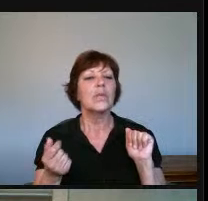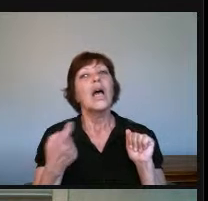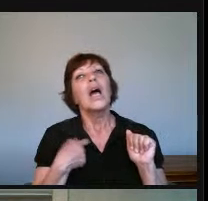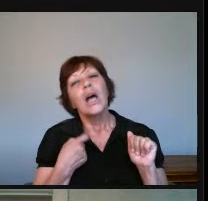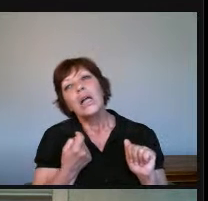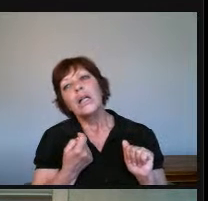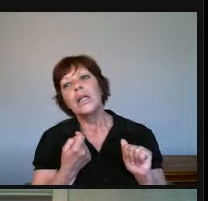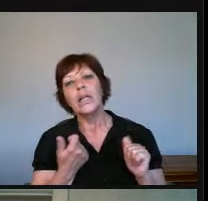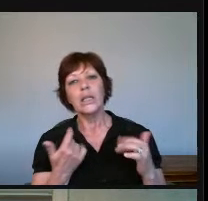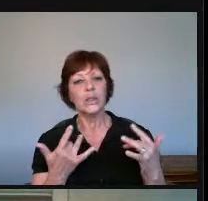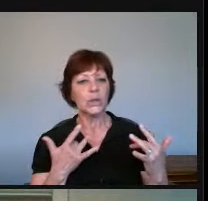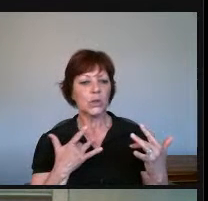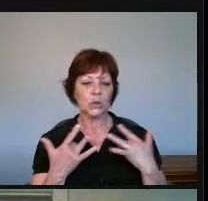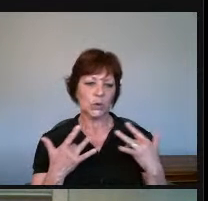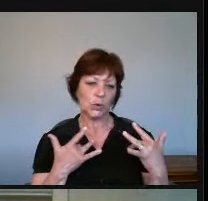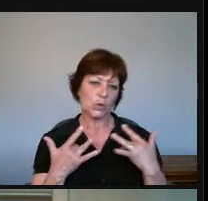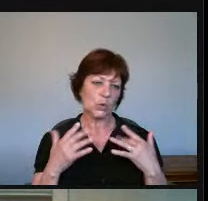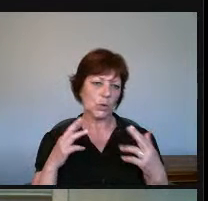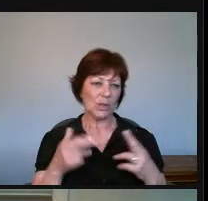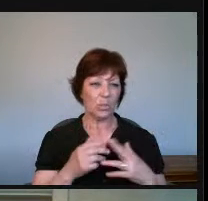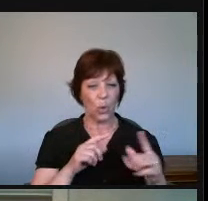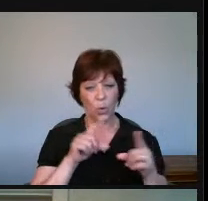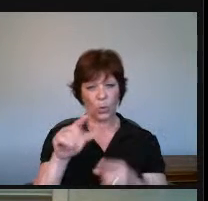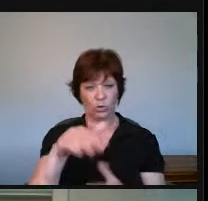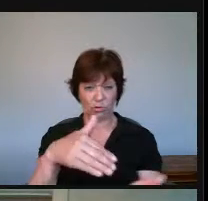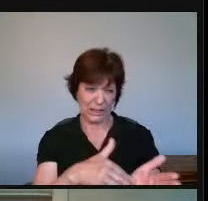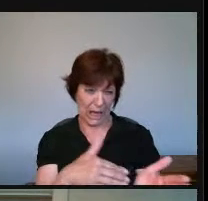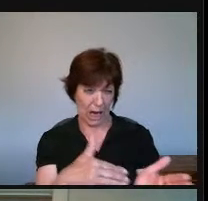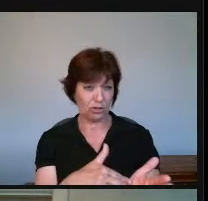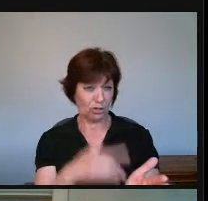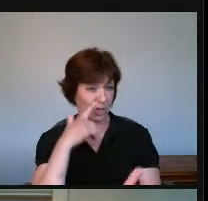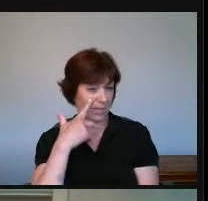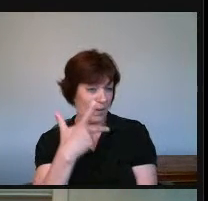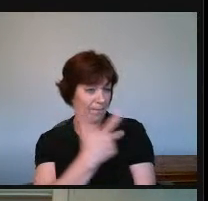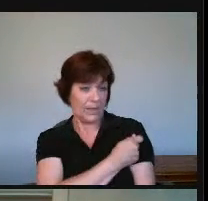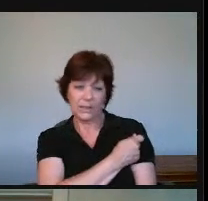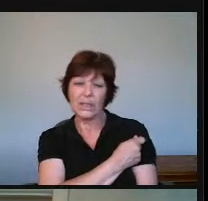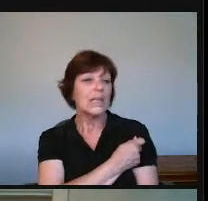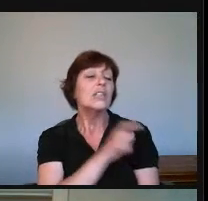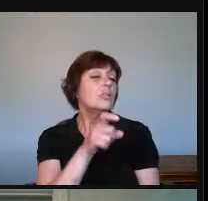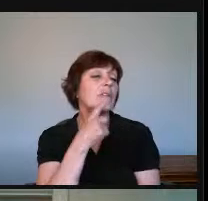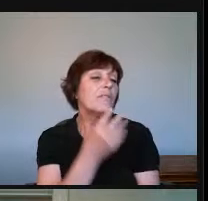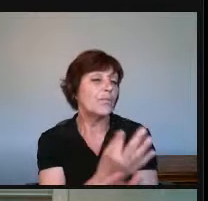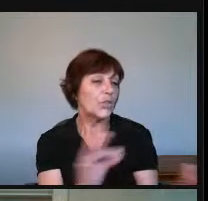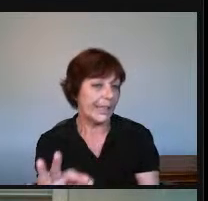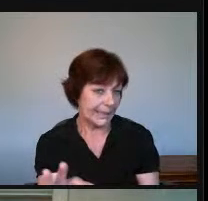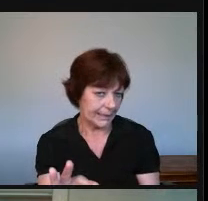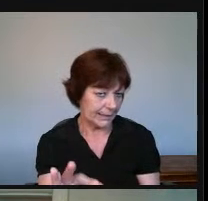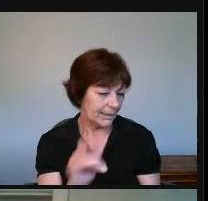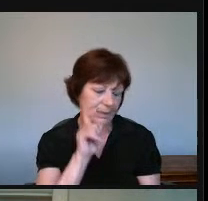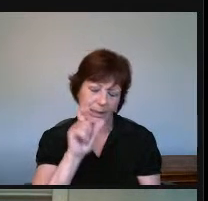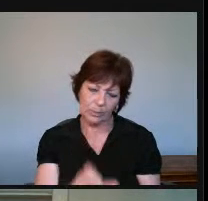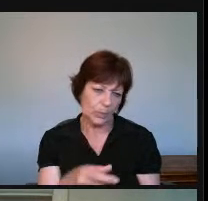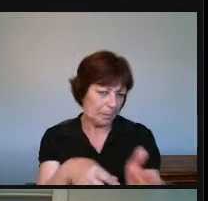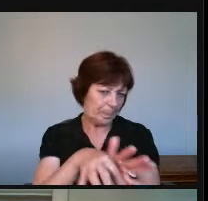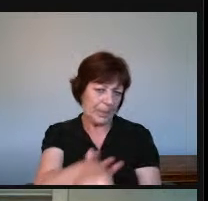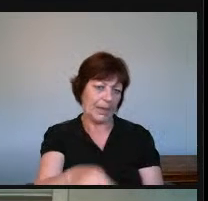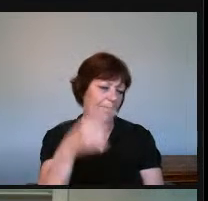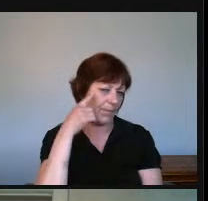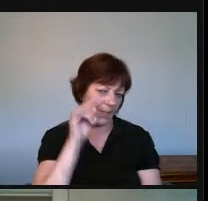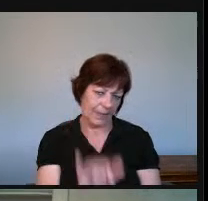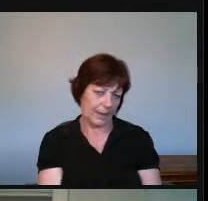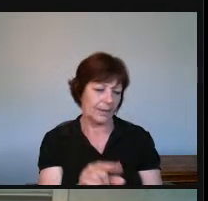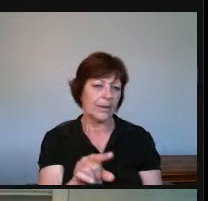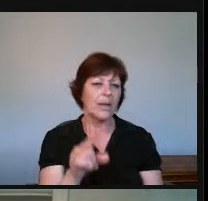concerned about going to your physician and getting the vaccine. There should be no cost associated with that as well. One reason people are going